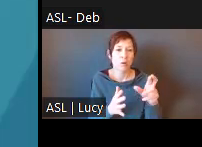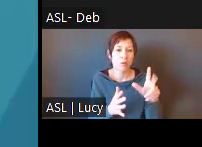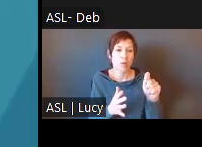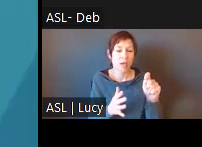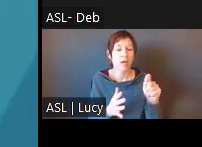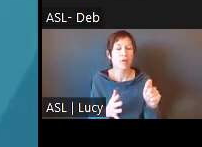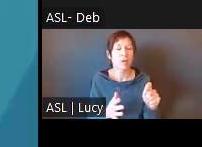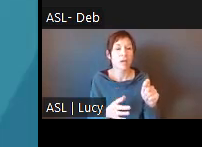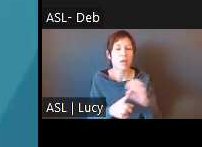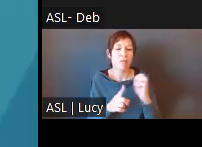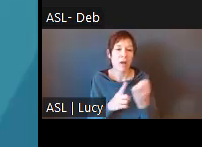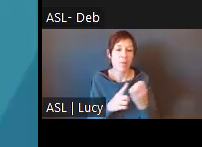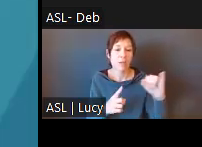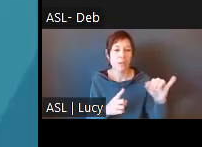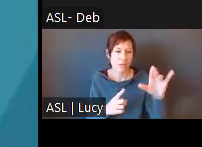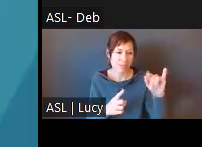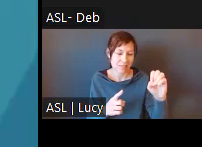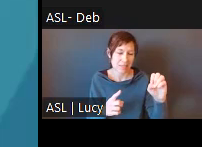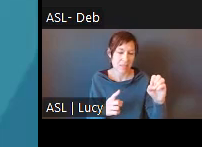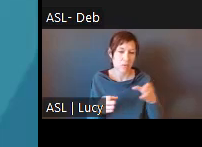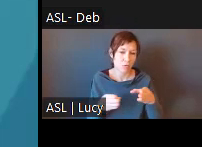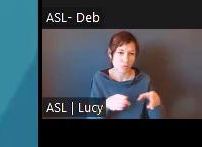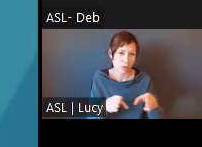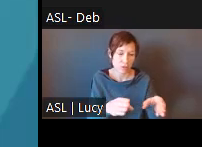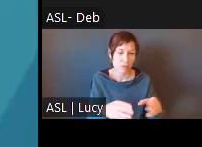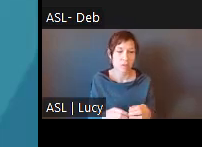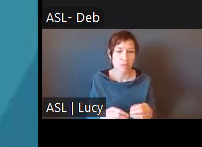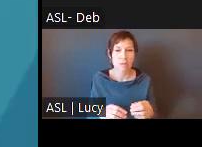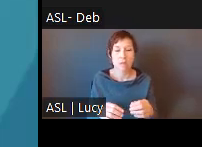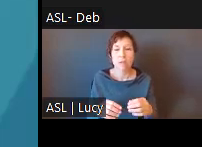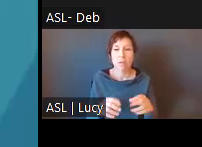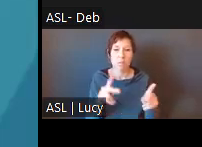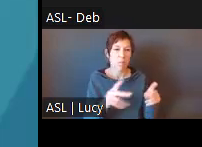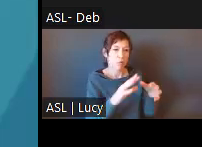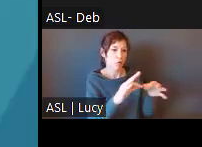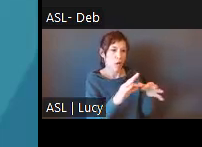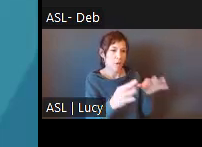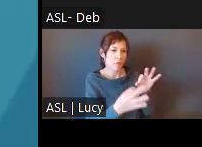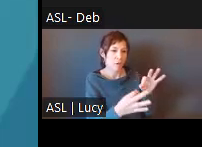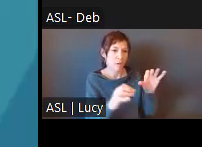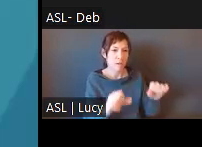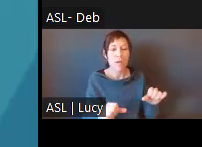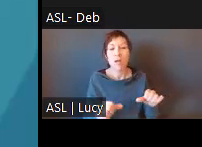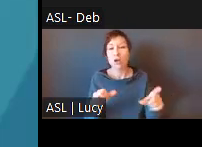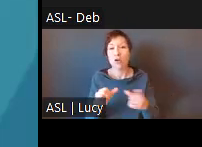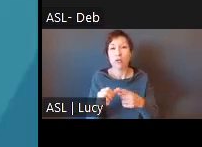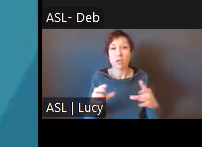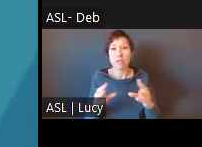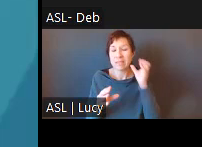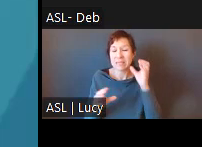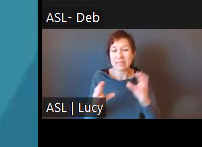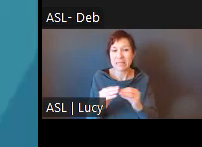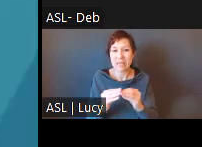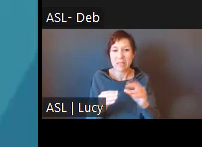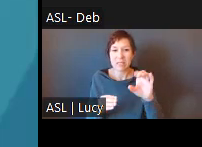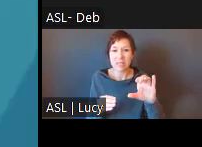public comment. Our first listening session for this strategy is scheduled for December 15th from 6 to 8